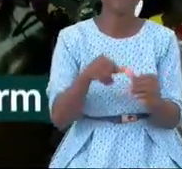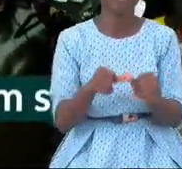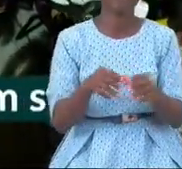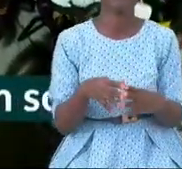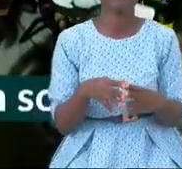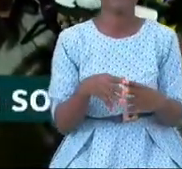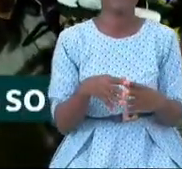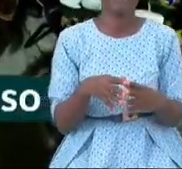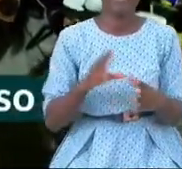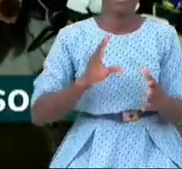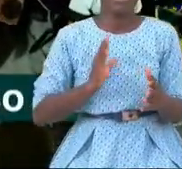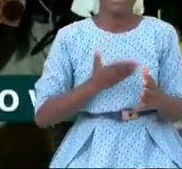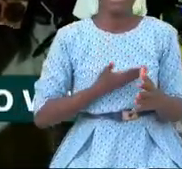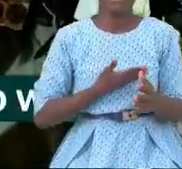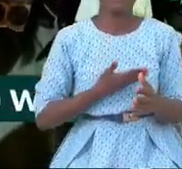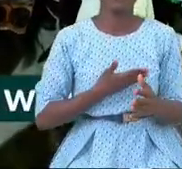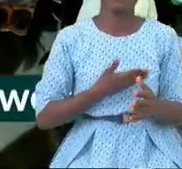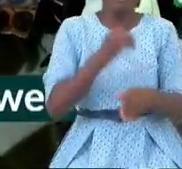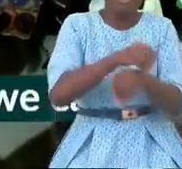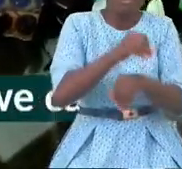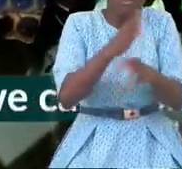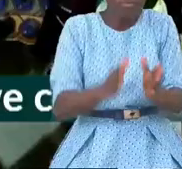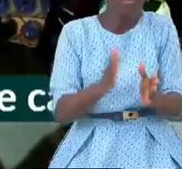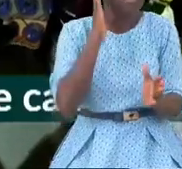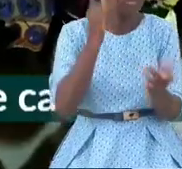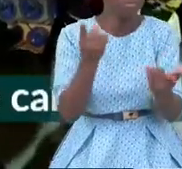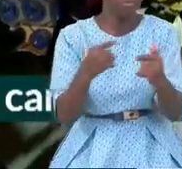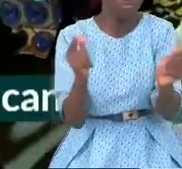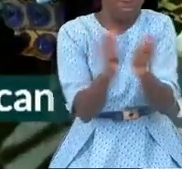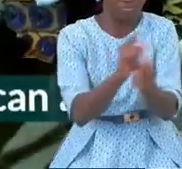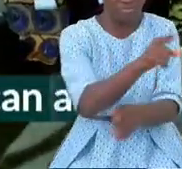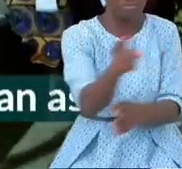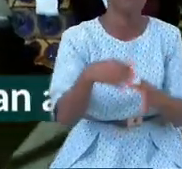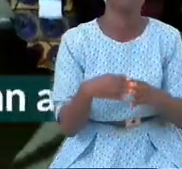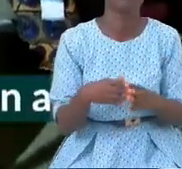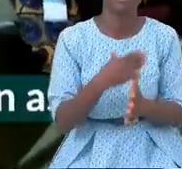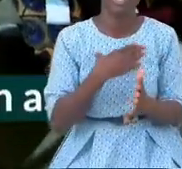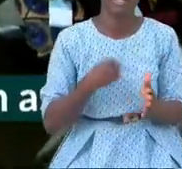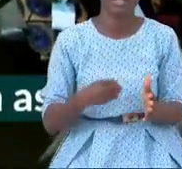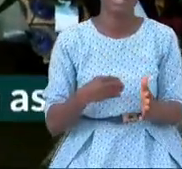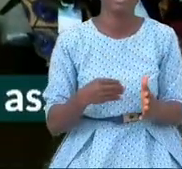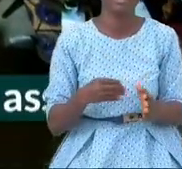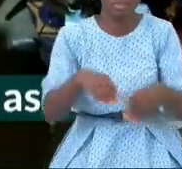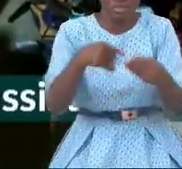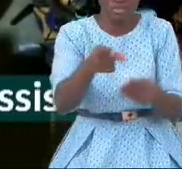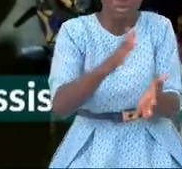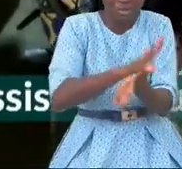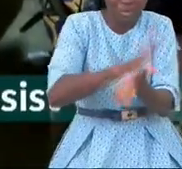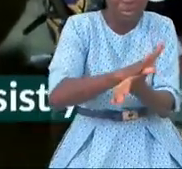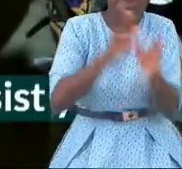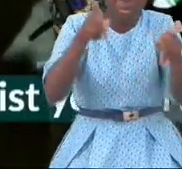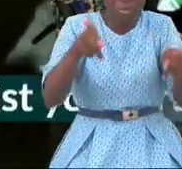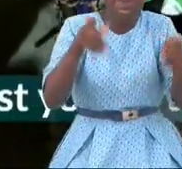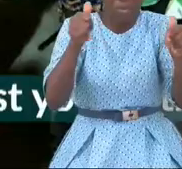will give you a slip to fill. And as you do that, then I will come back a few minutes now. We give for